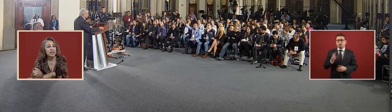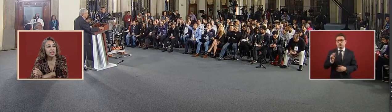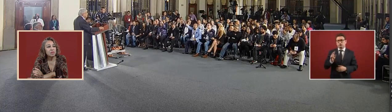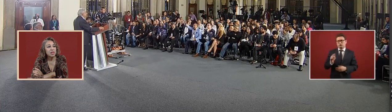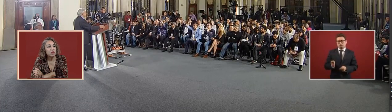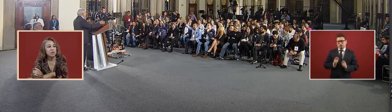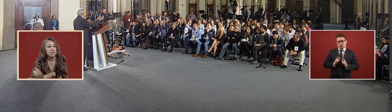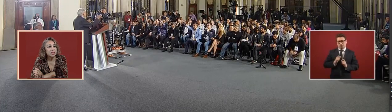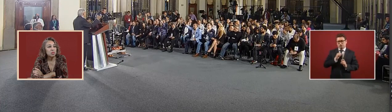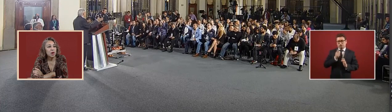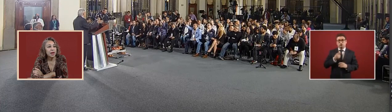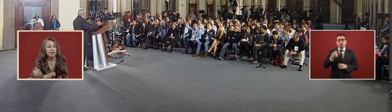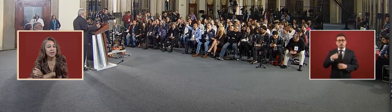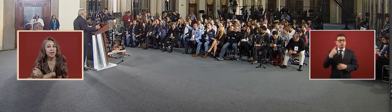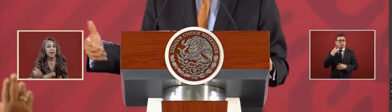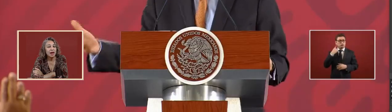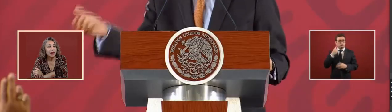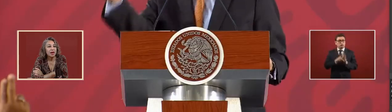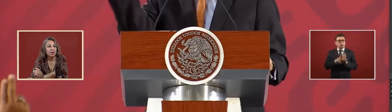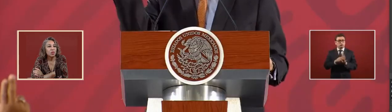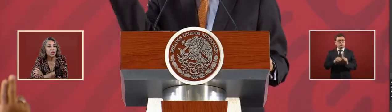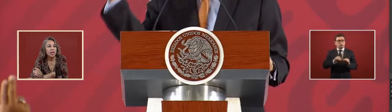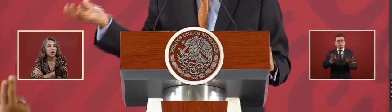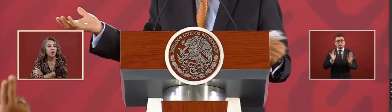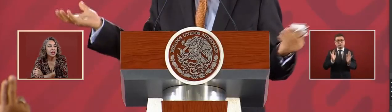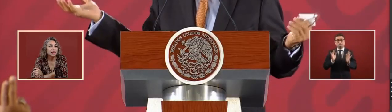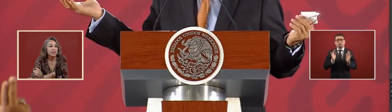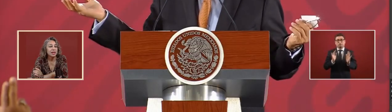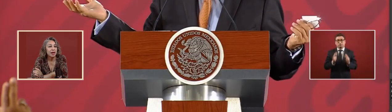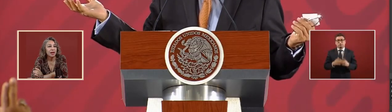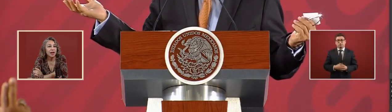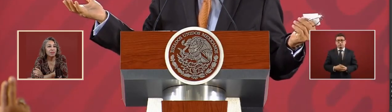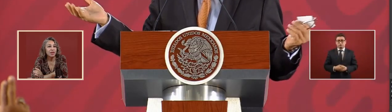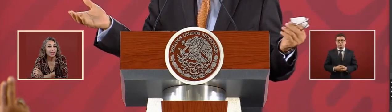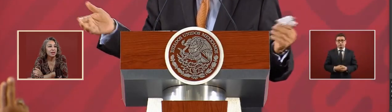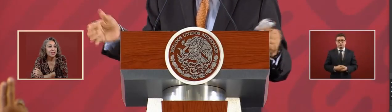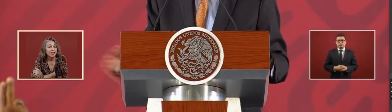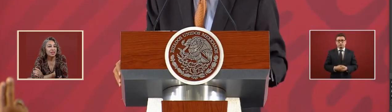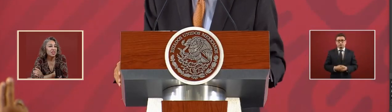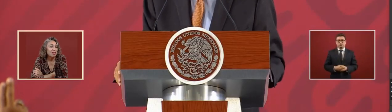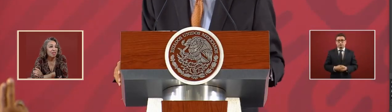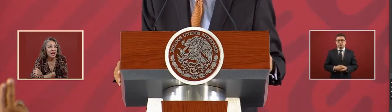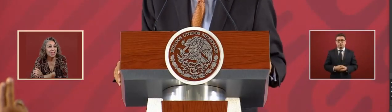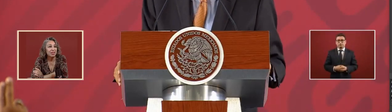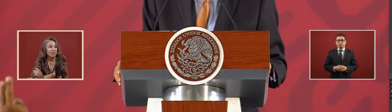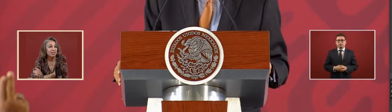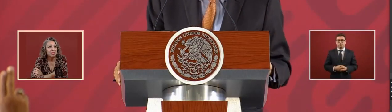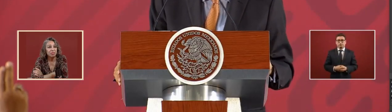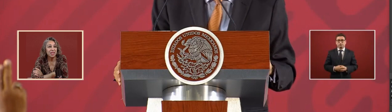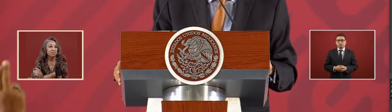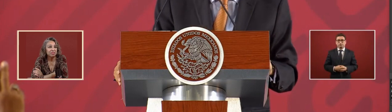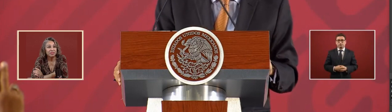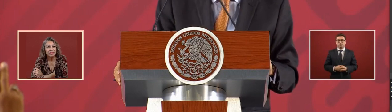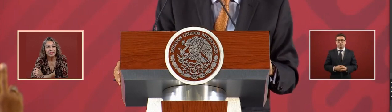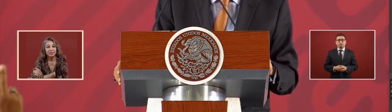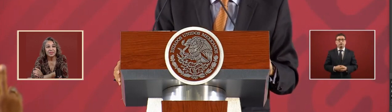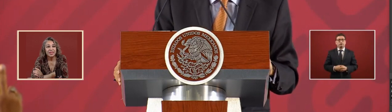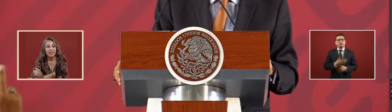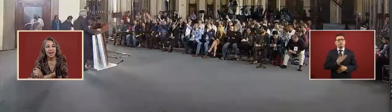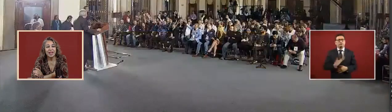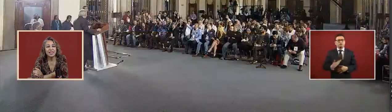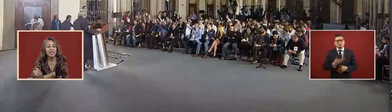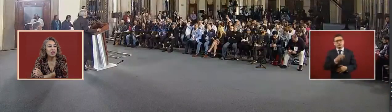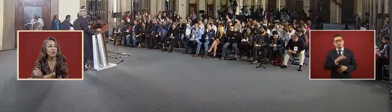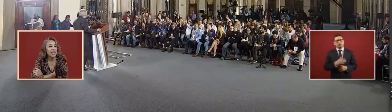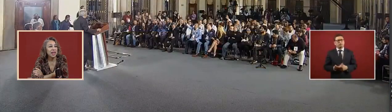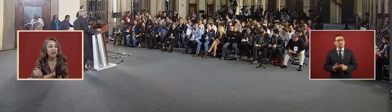Did they tell me the reason why they he quit this guy Vera? He goes, no, I don't know, but